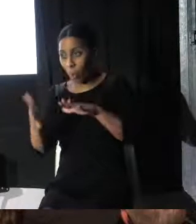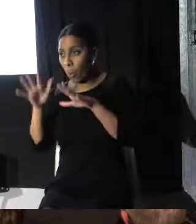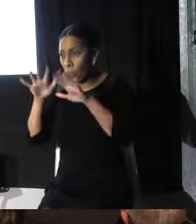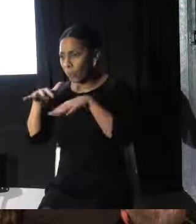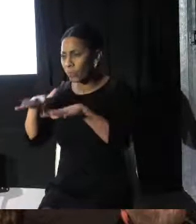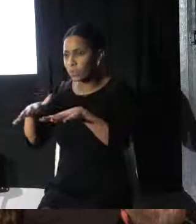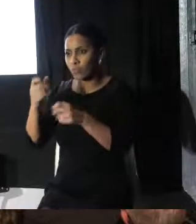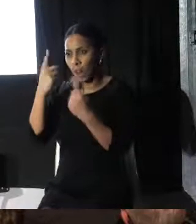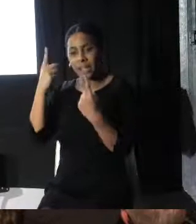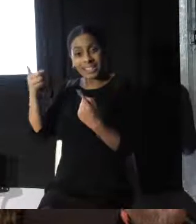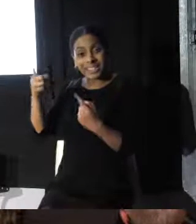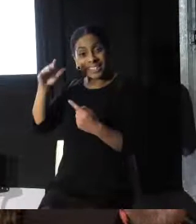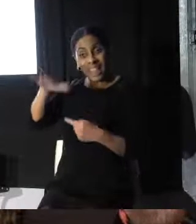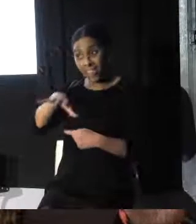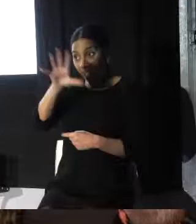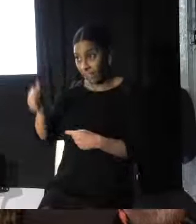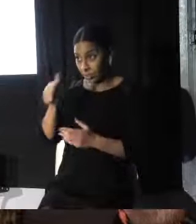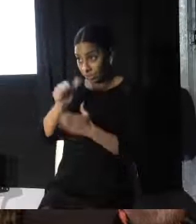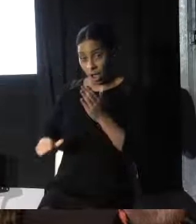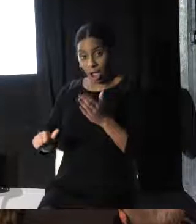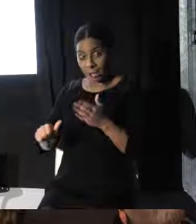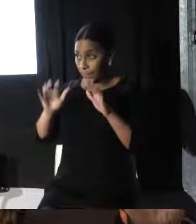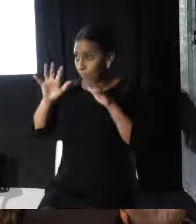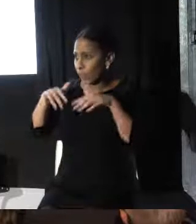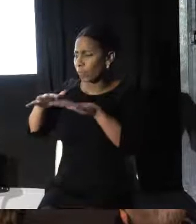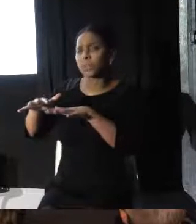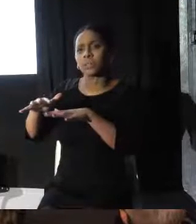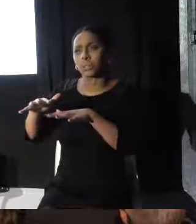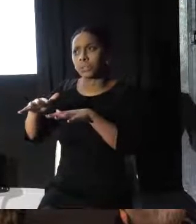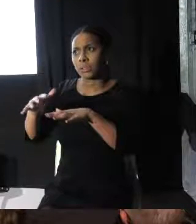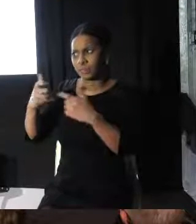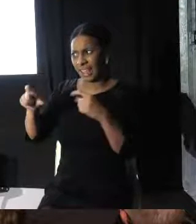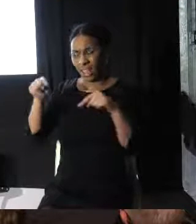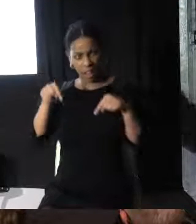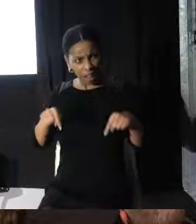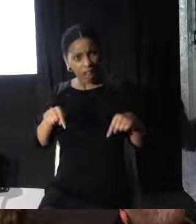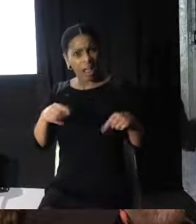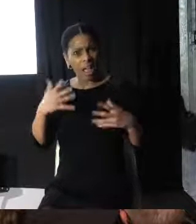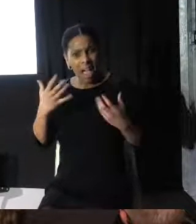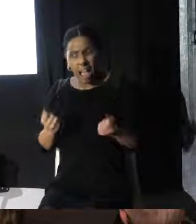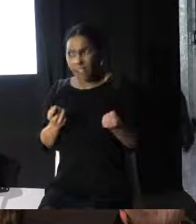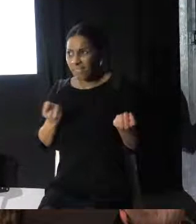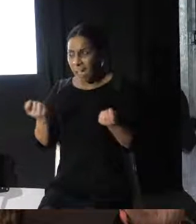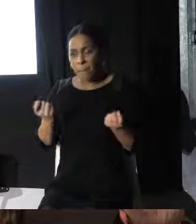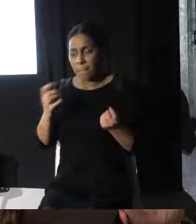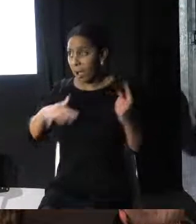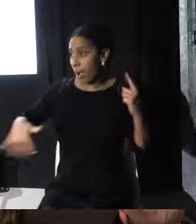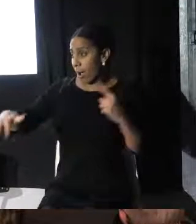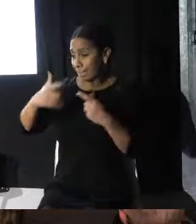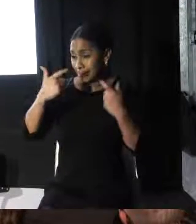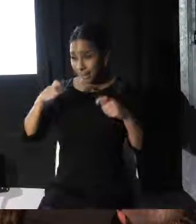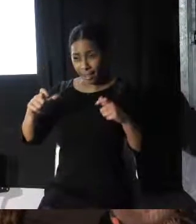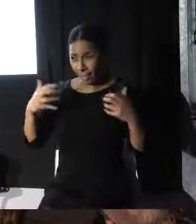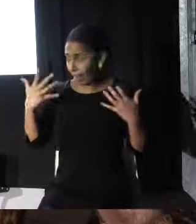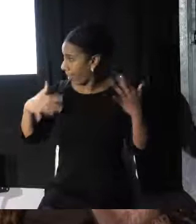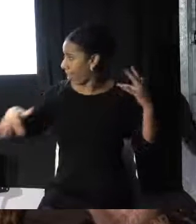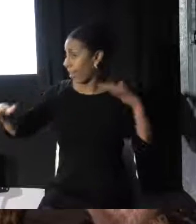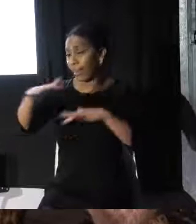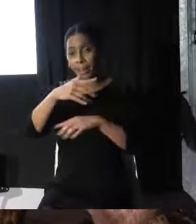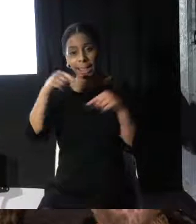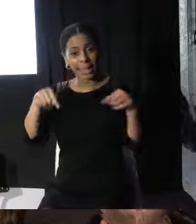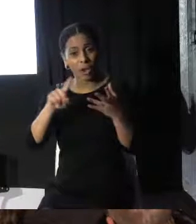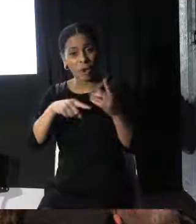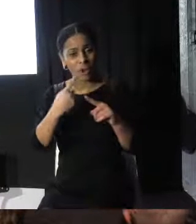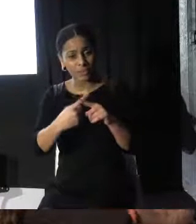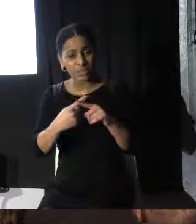observation, that South African-led movement that pointed out the enduring nature of empire, found its way to Oxford, where, of course, there